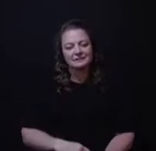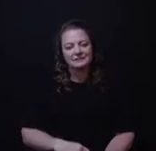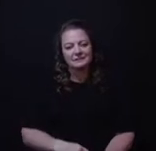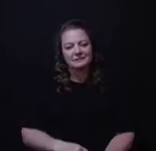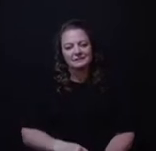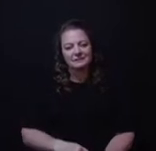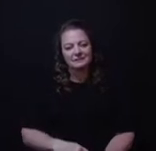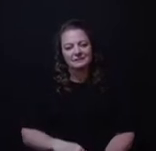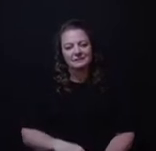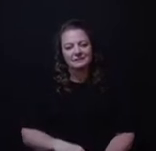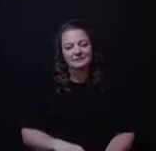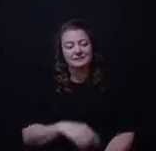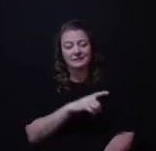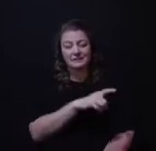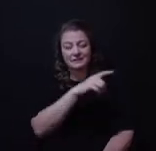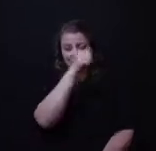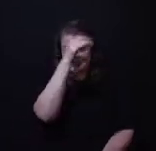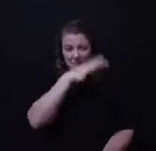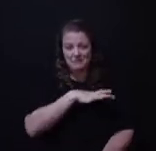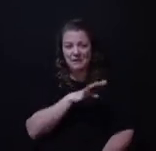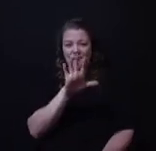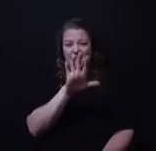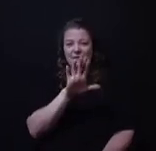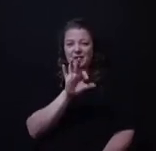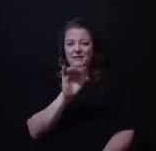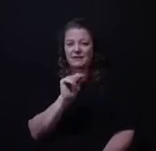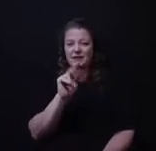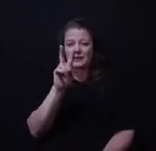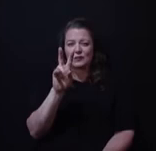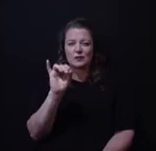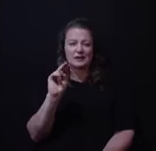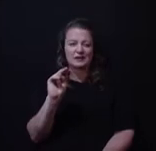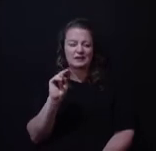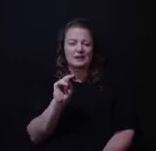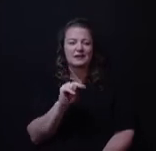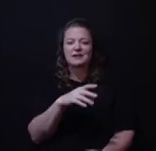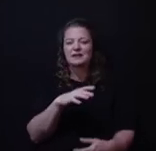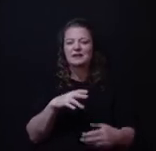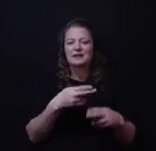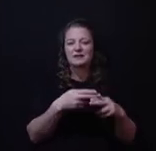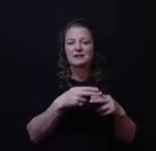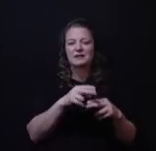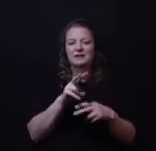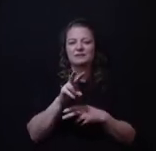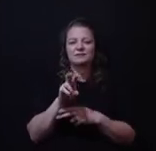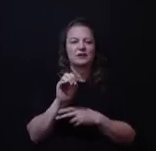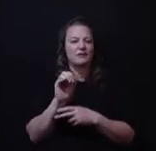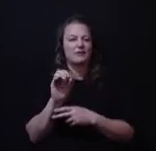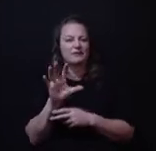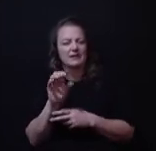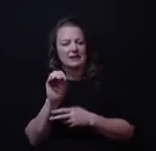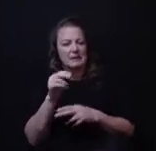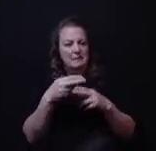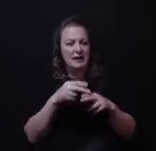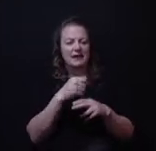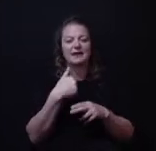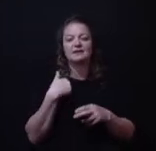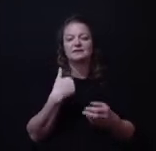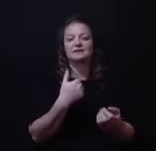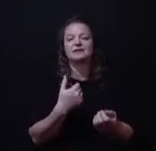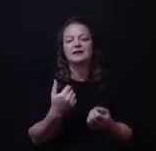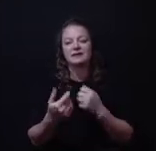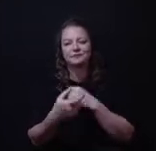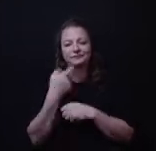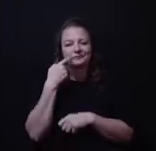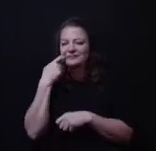He was 5'2" tall. He weighed 260 pounds. He had cerebral palsy. He was released from a drug rehabilitation